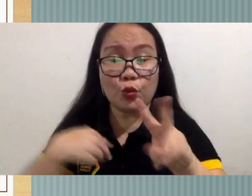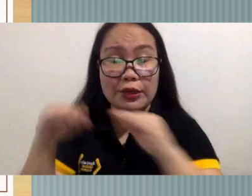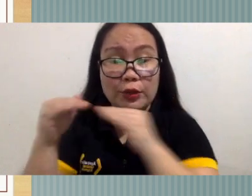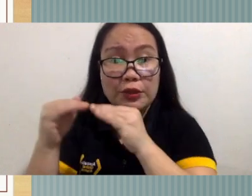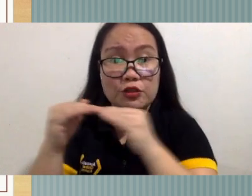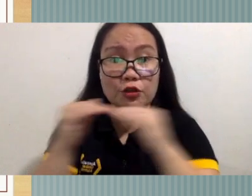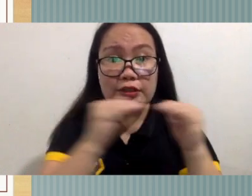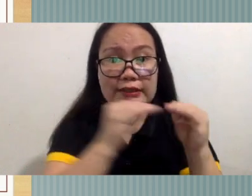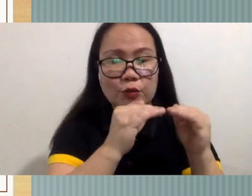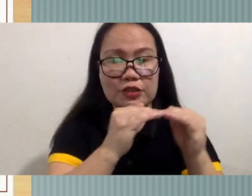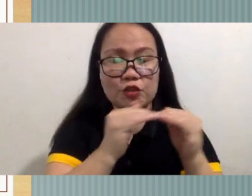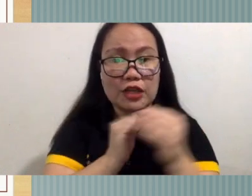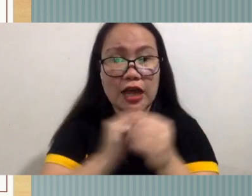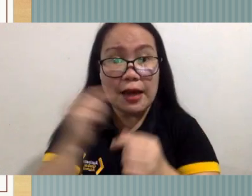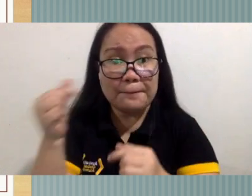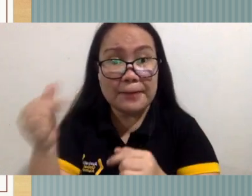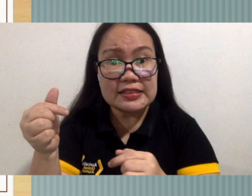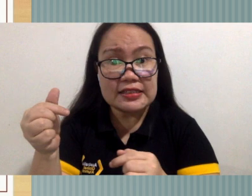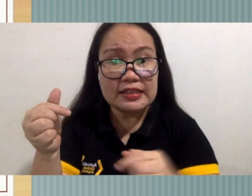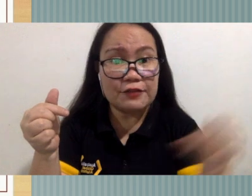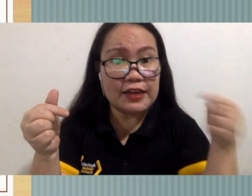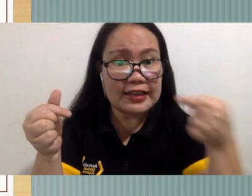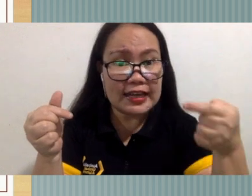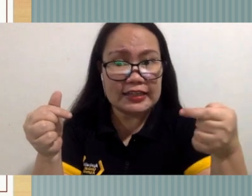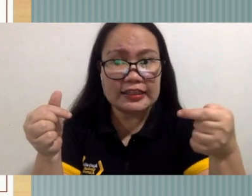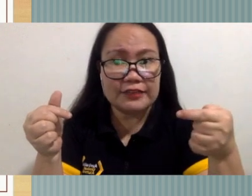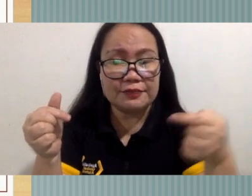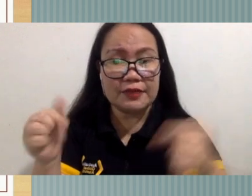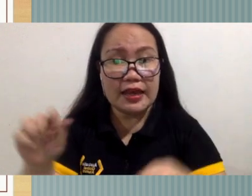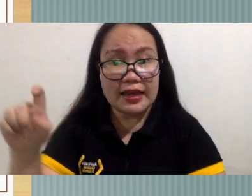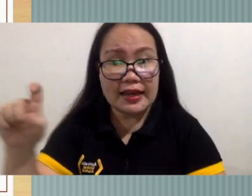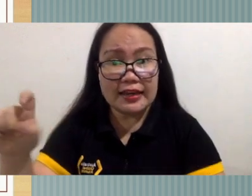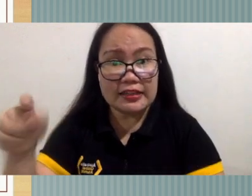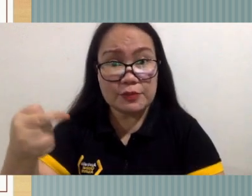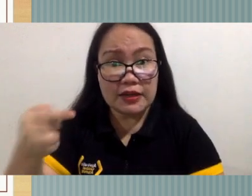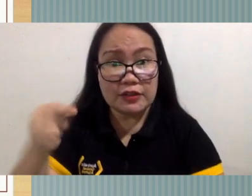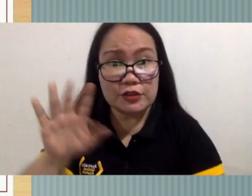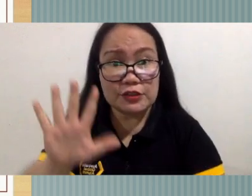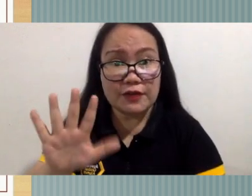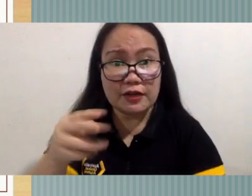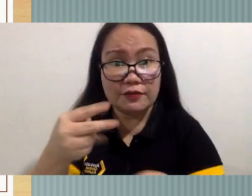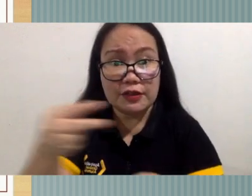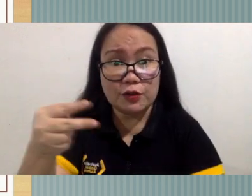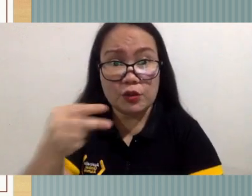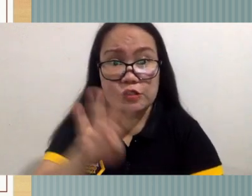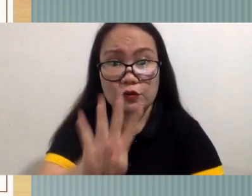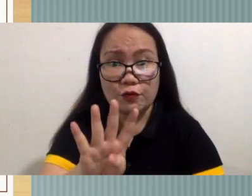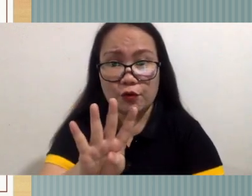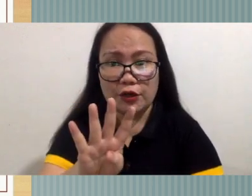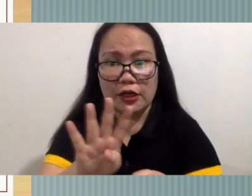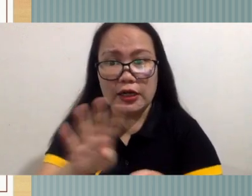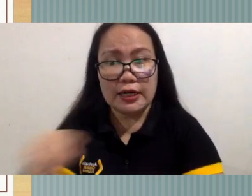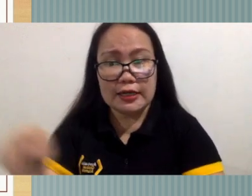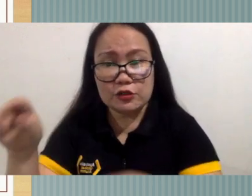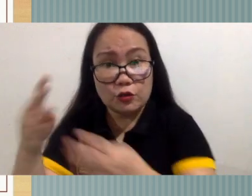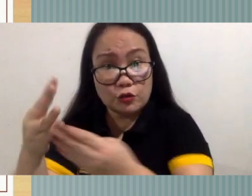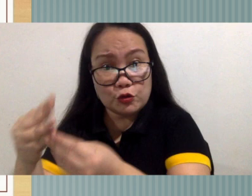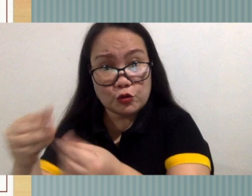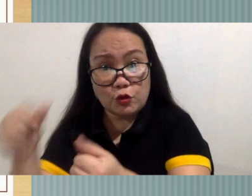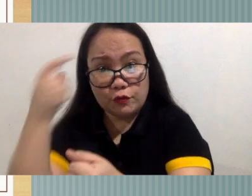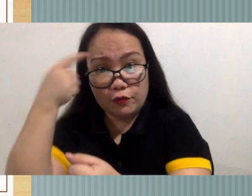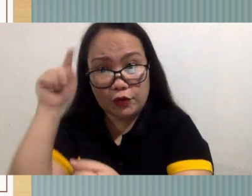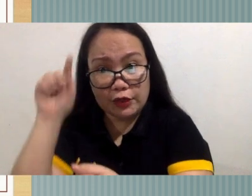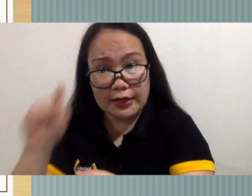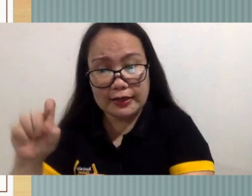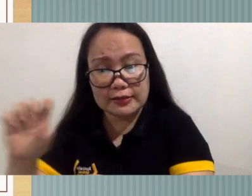therefore, magkakaroon tayo ng dalawang equations. So, the first equation is x minus 5 is equal to 4. So, we